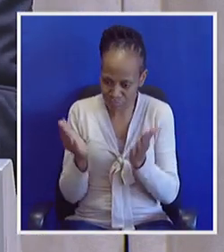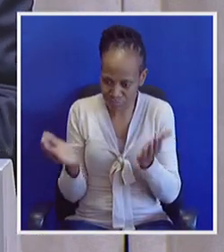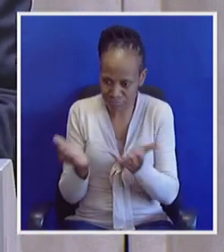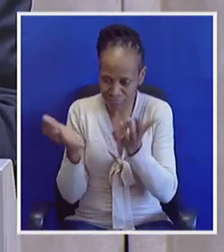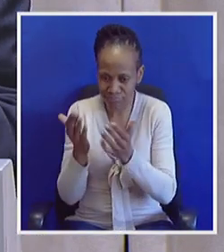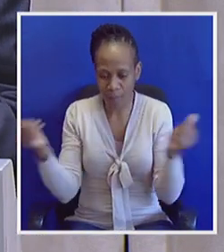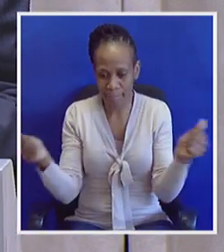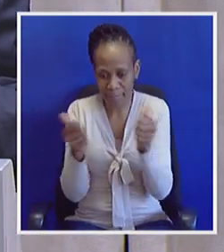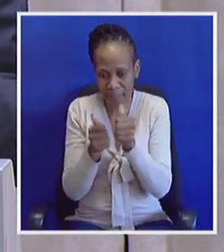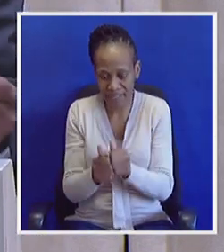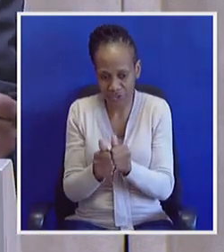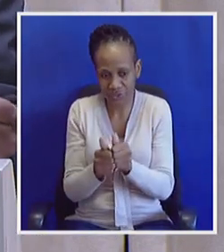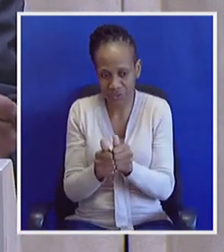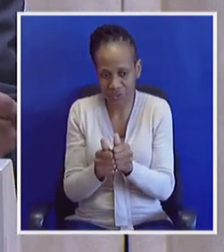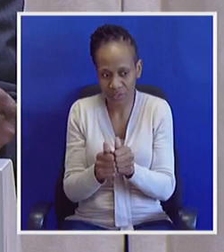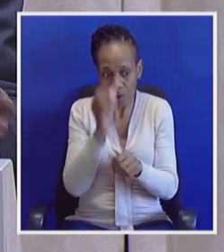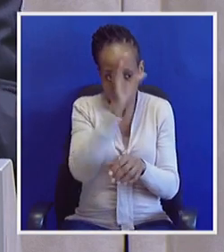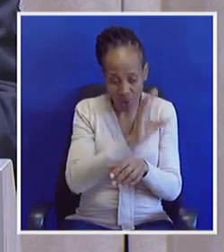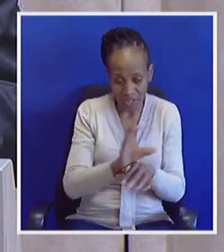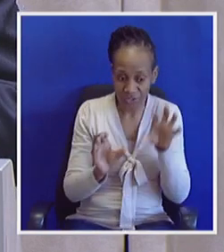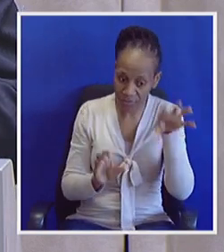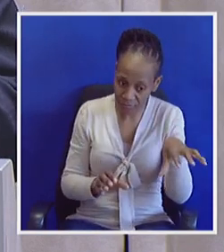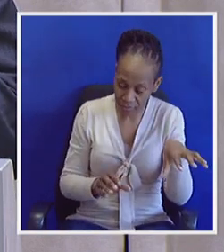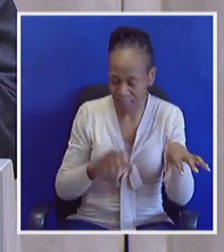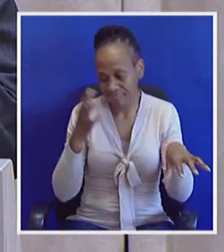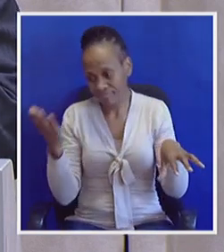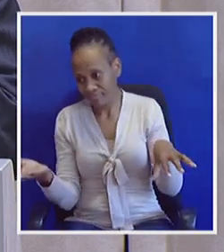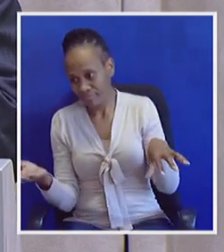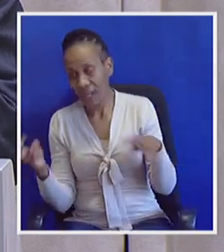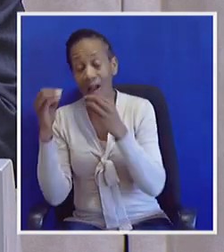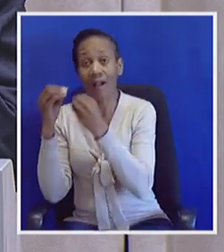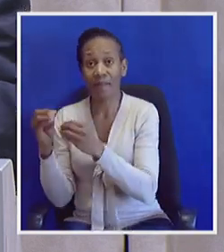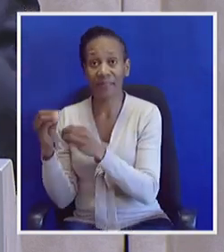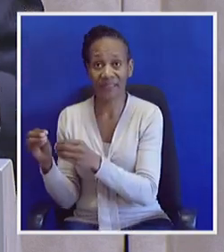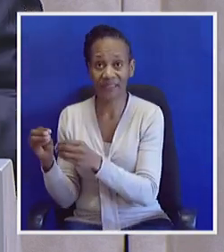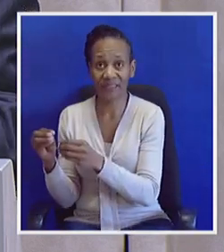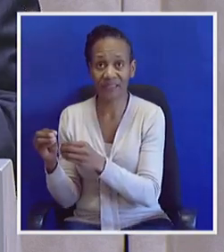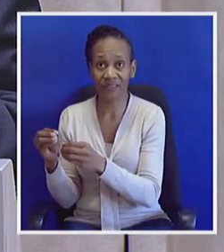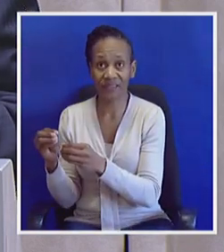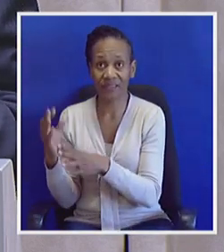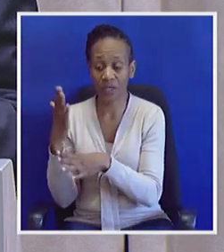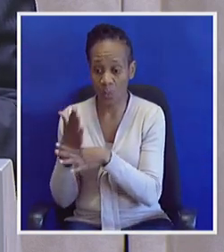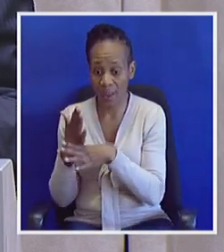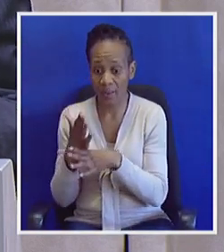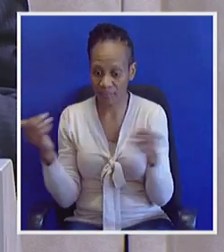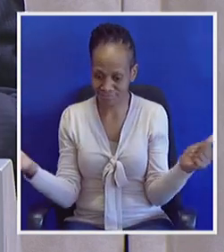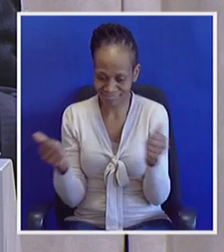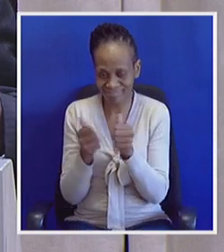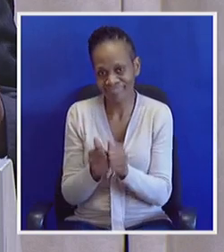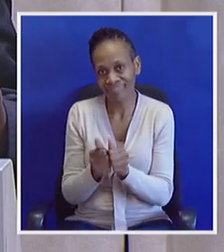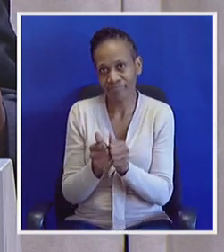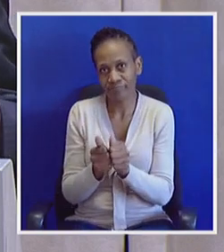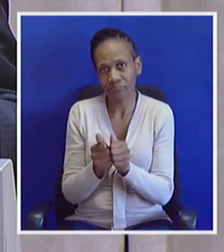and partnership between TVET colleges as well as the companies that operate in the area. I saw